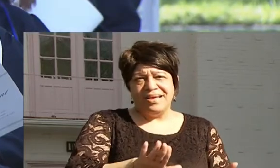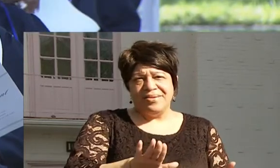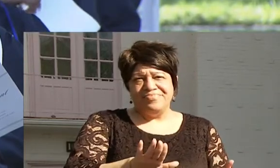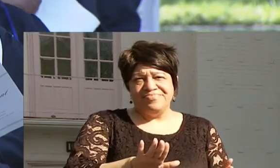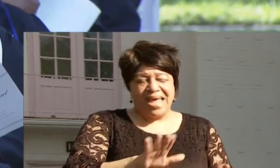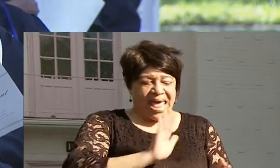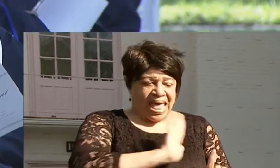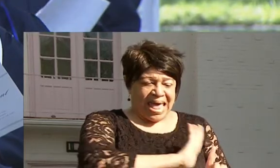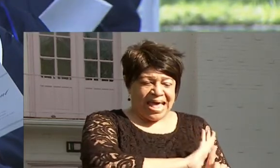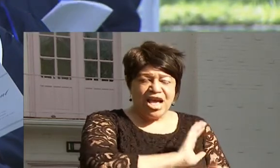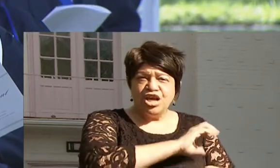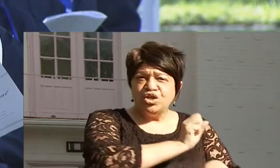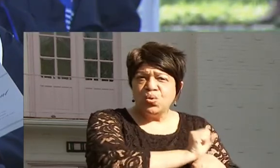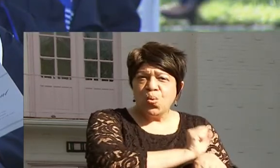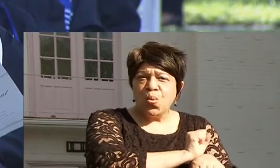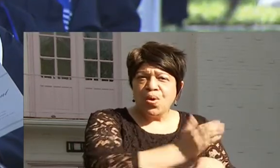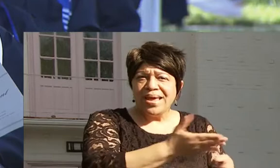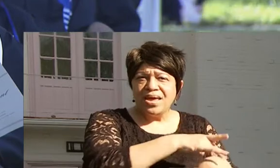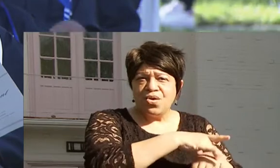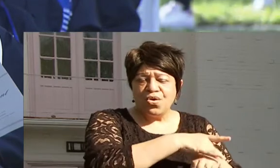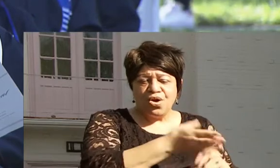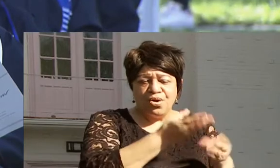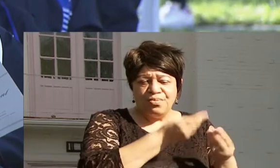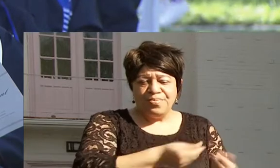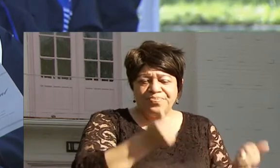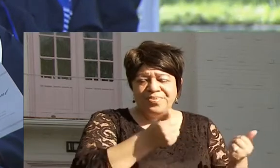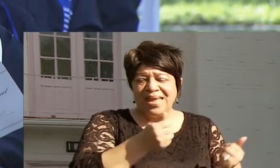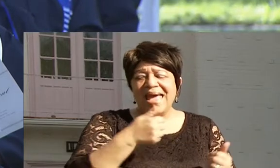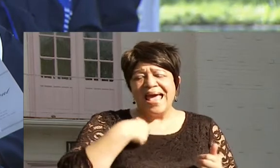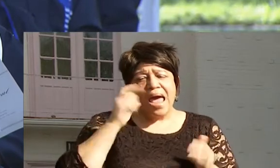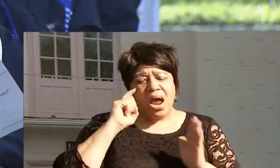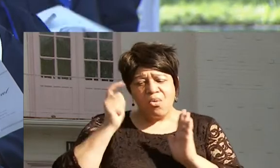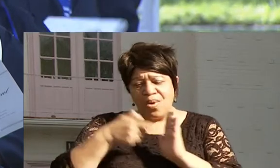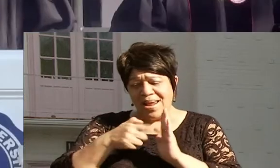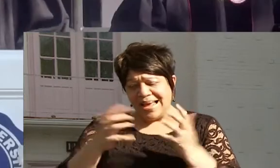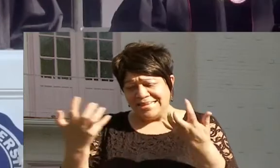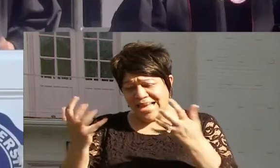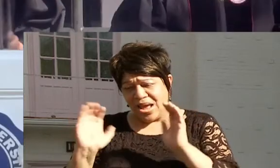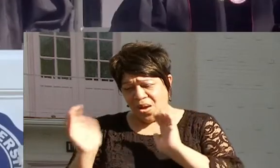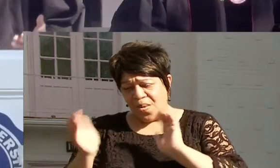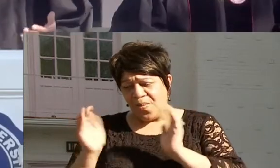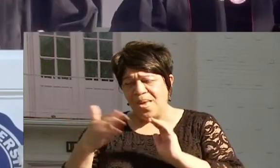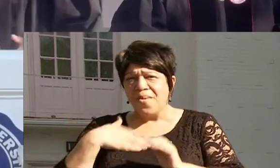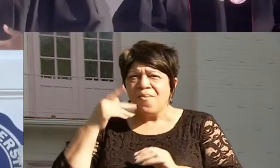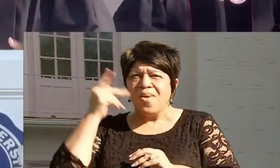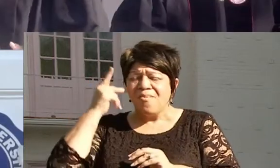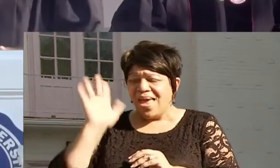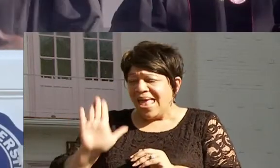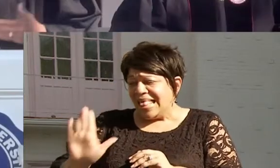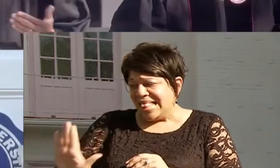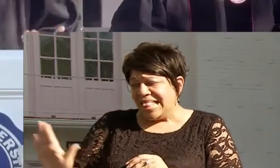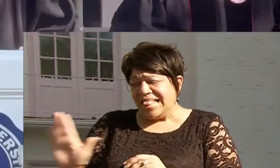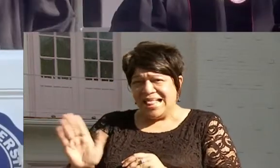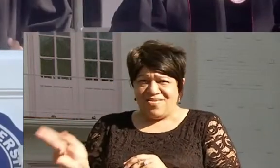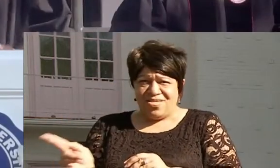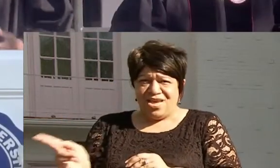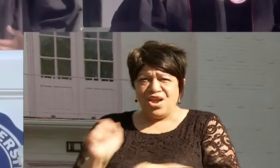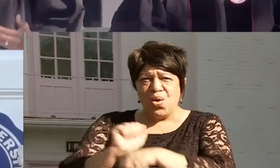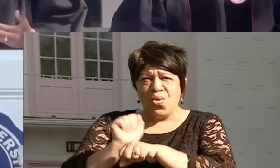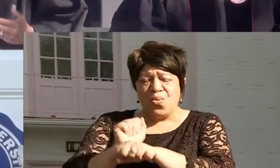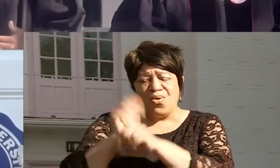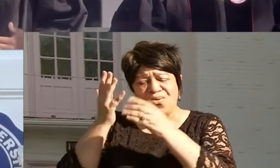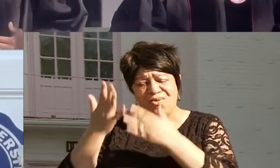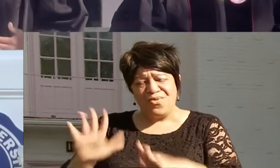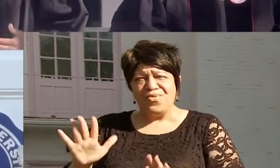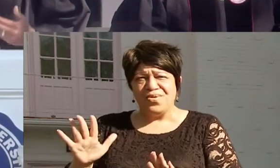done. And I realized that my parents' work was done and that my time with them was spent preparing me for life without them.